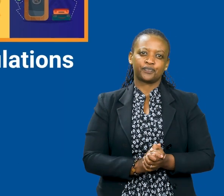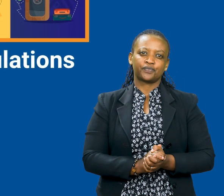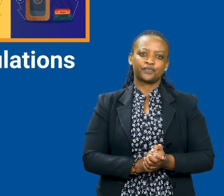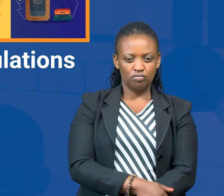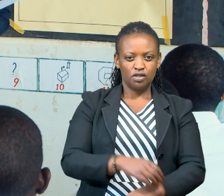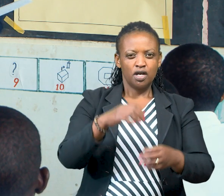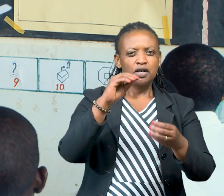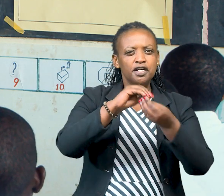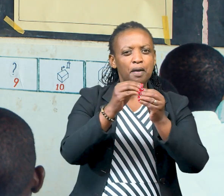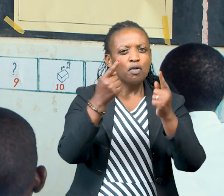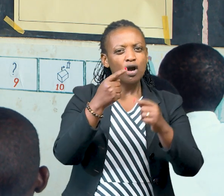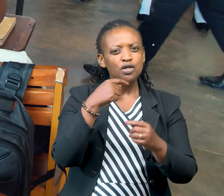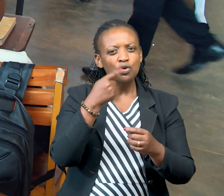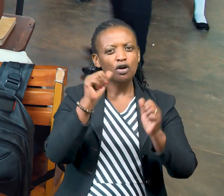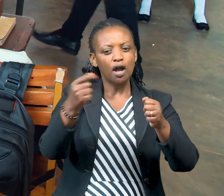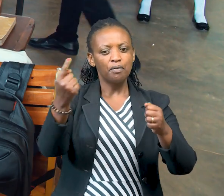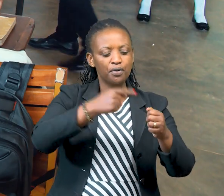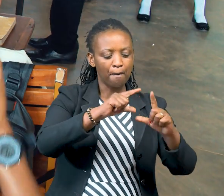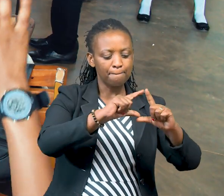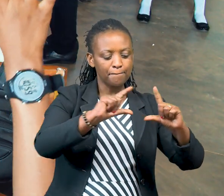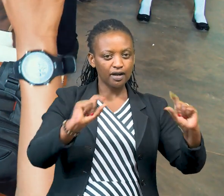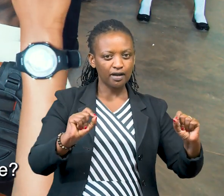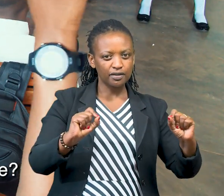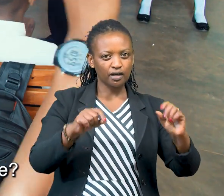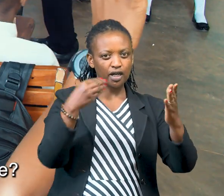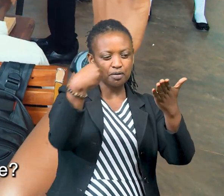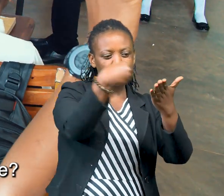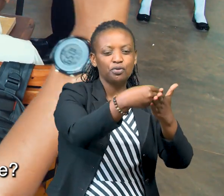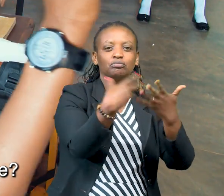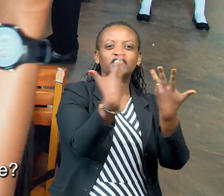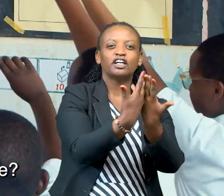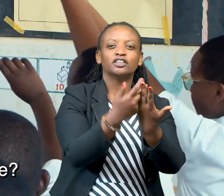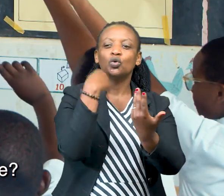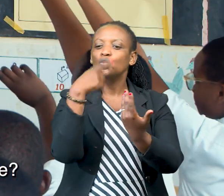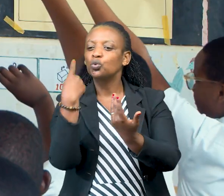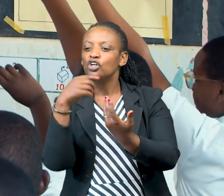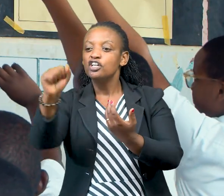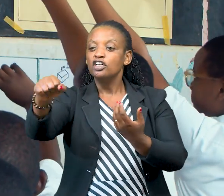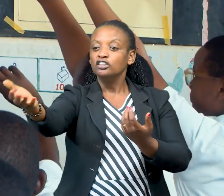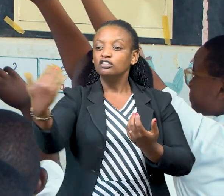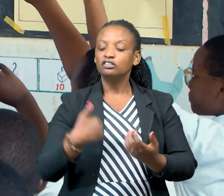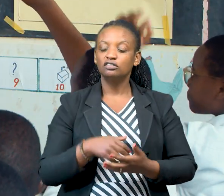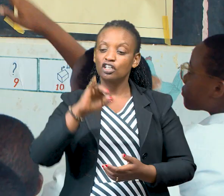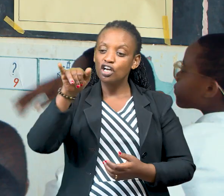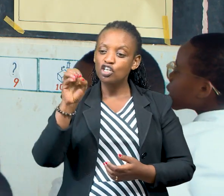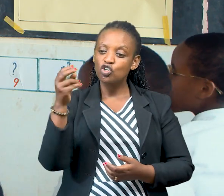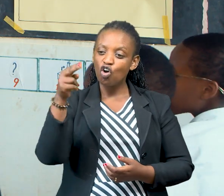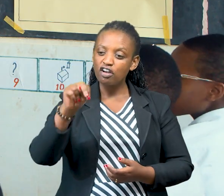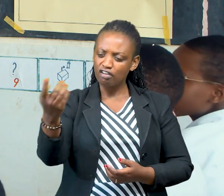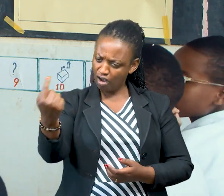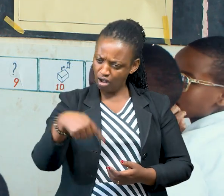interest. Who is going to be number one? To come and pick a card and you paste it where it's supposed to be. Yes, John,